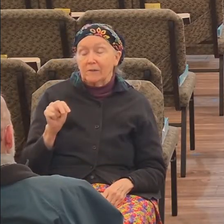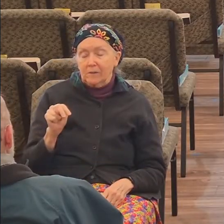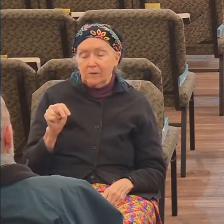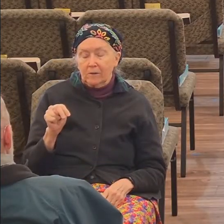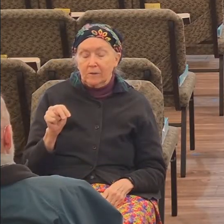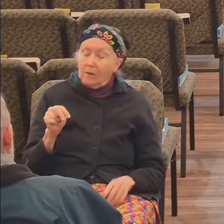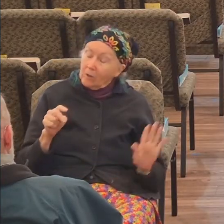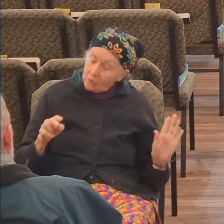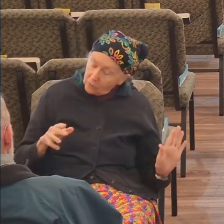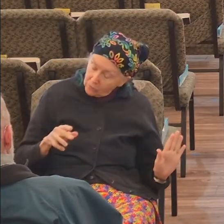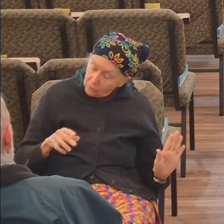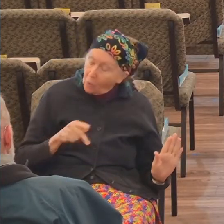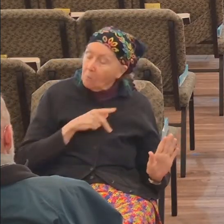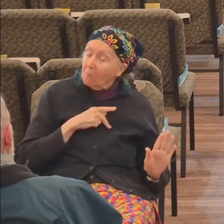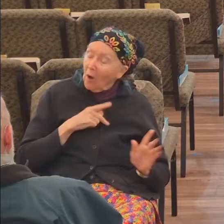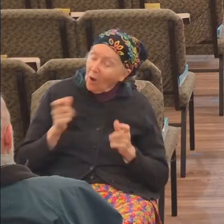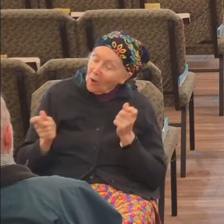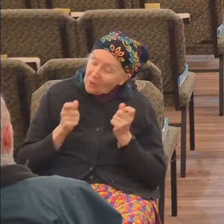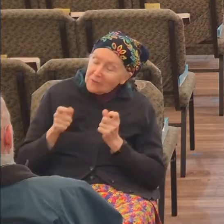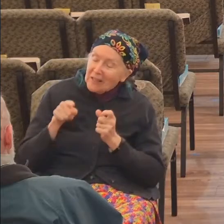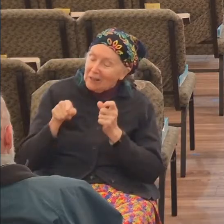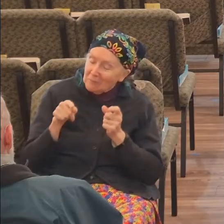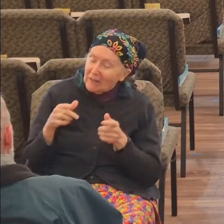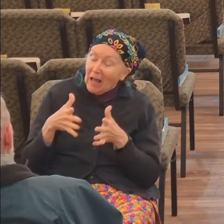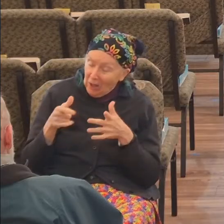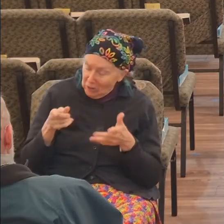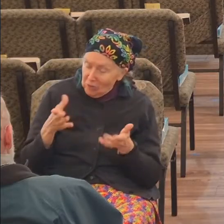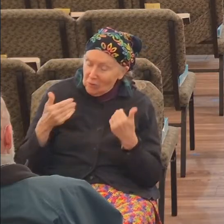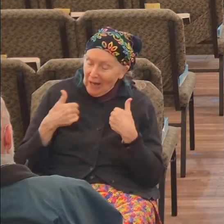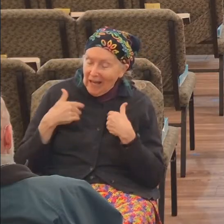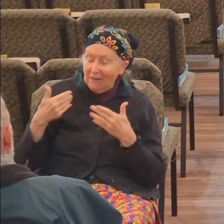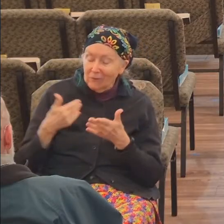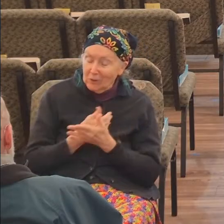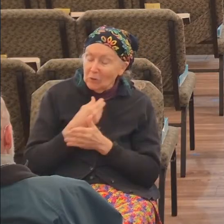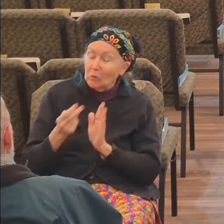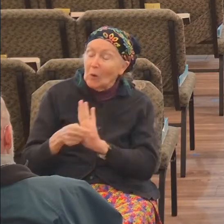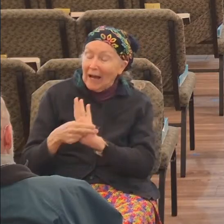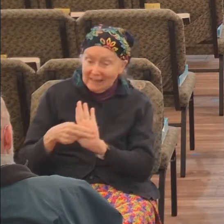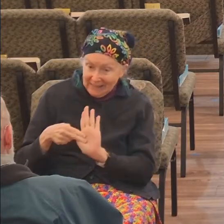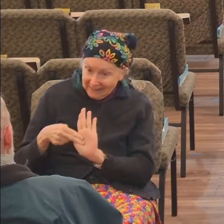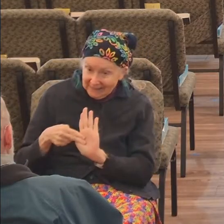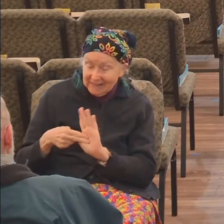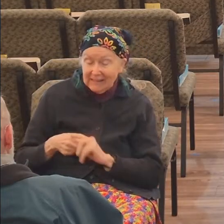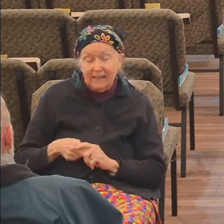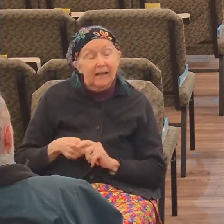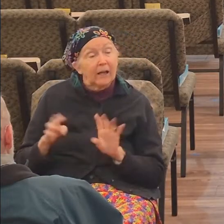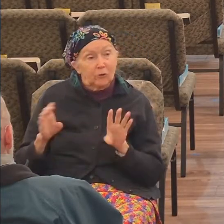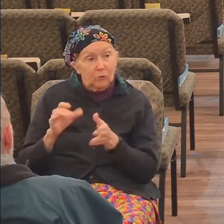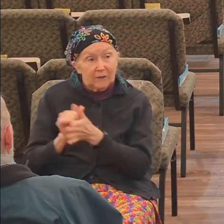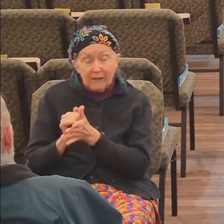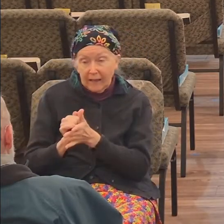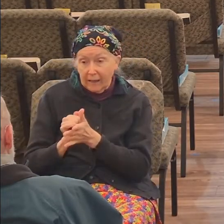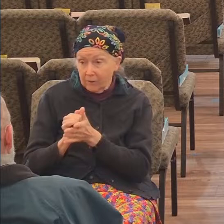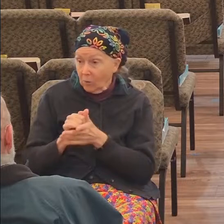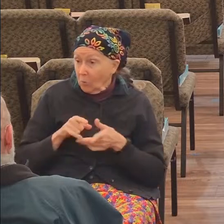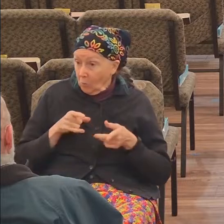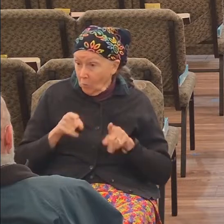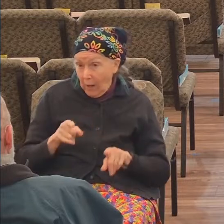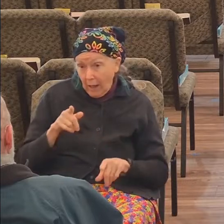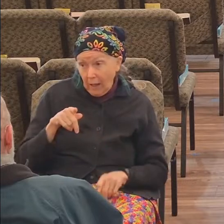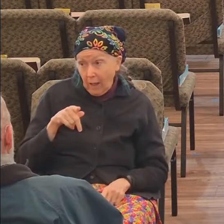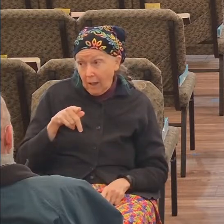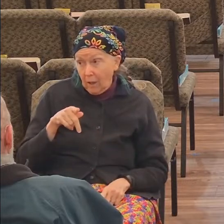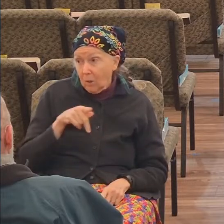them because of their new identity, okay? And in doing so, while Paul is doing this, he's